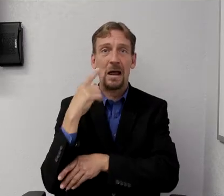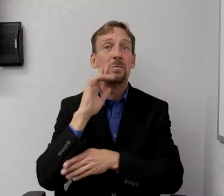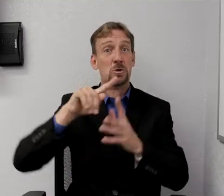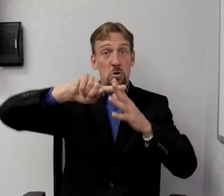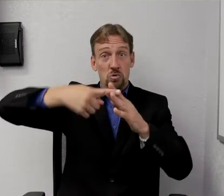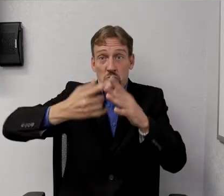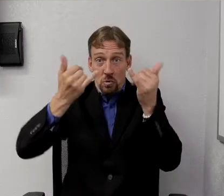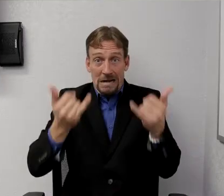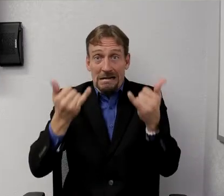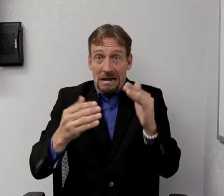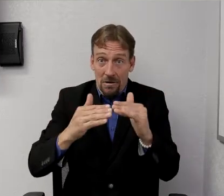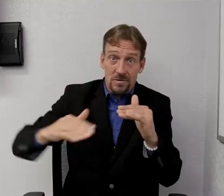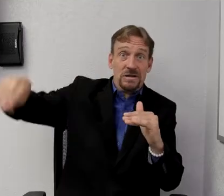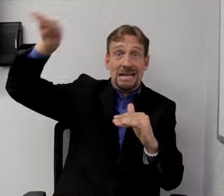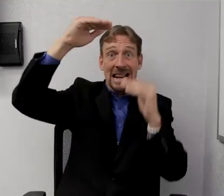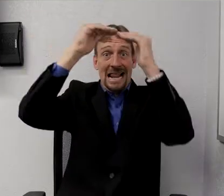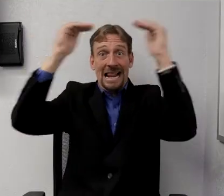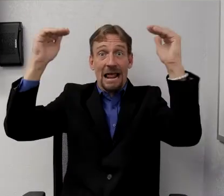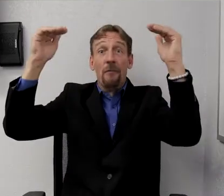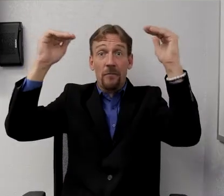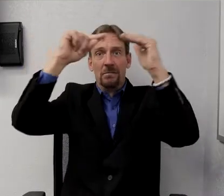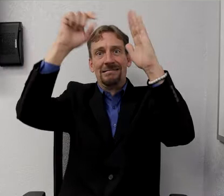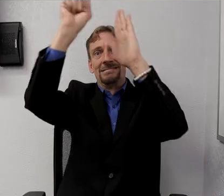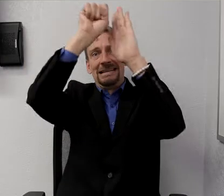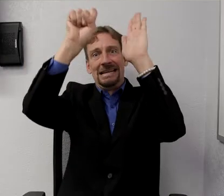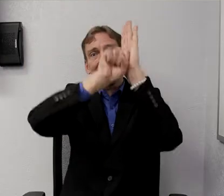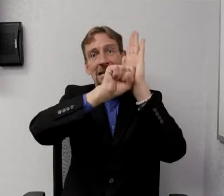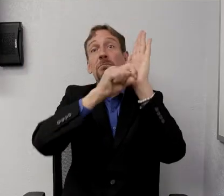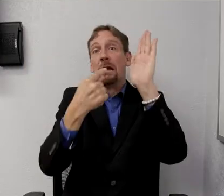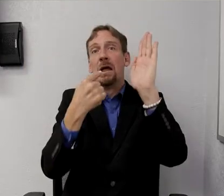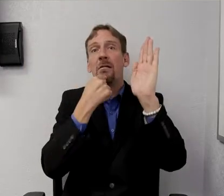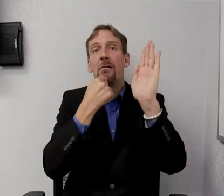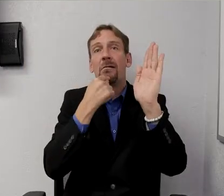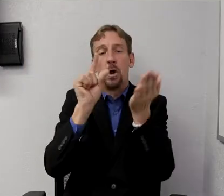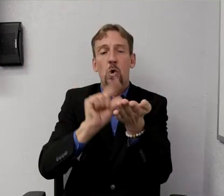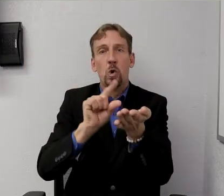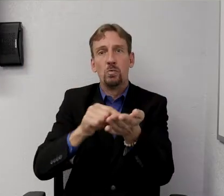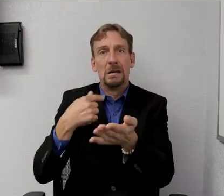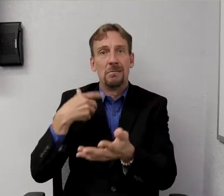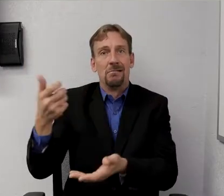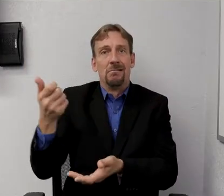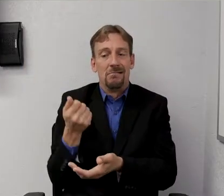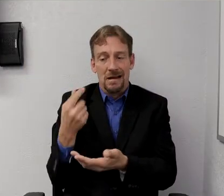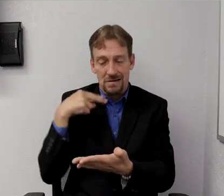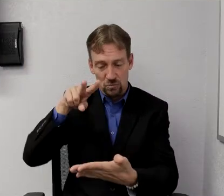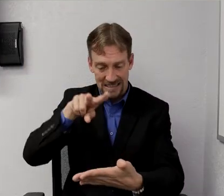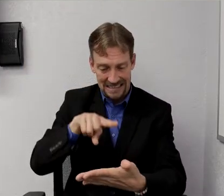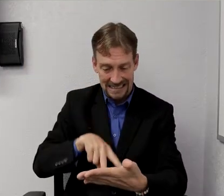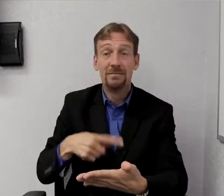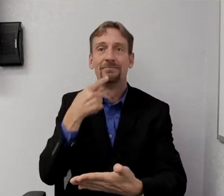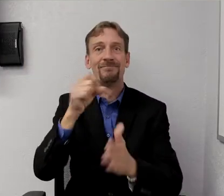I'll start at the state level. A publication I received just yesterday, the state reported